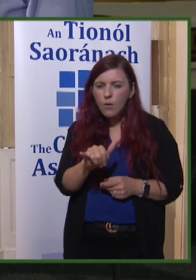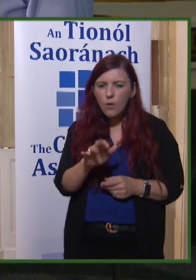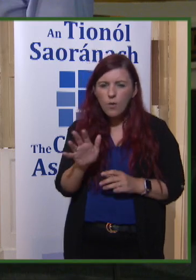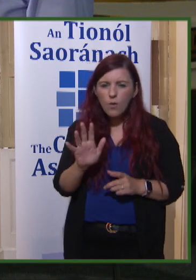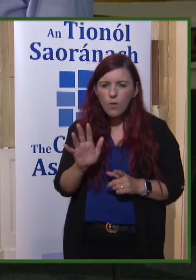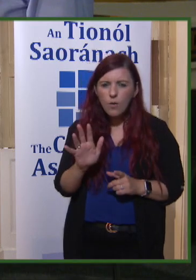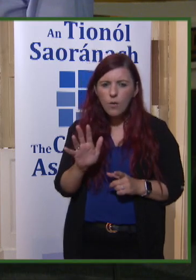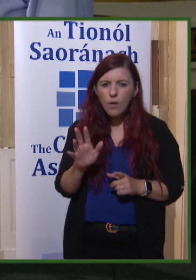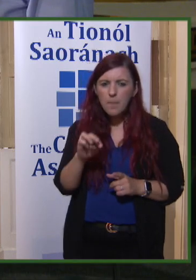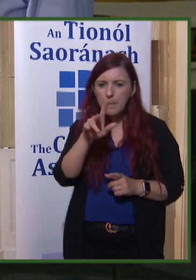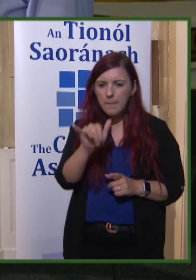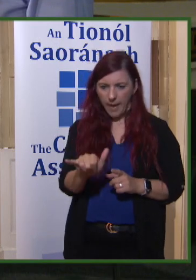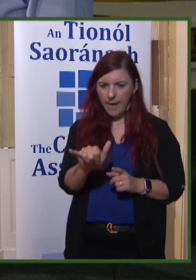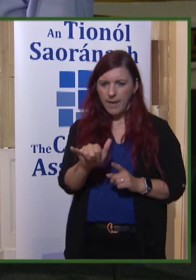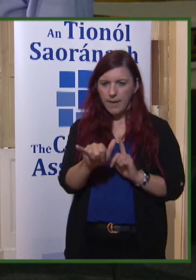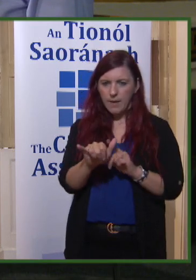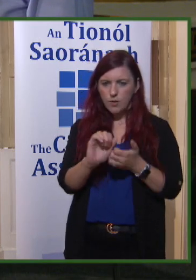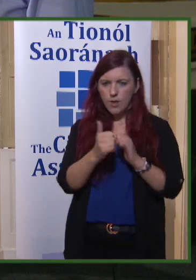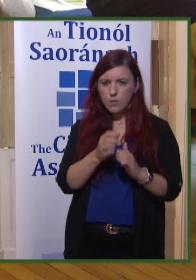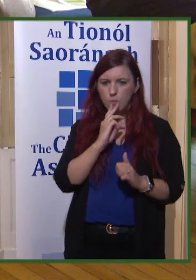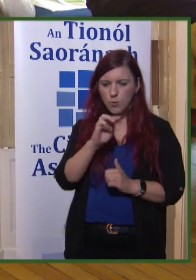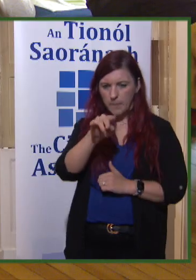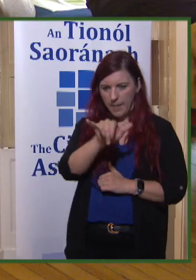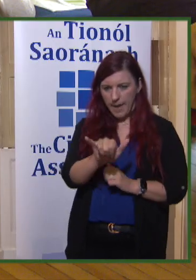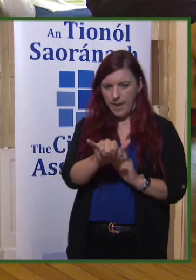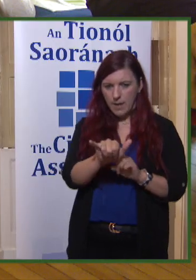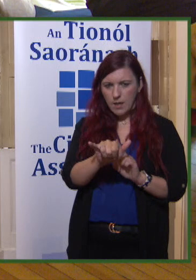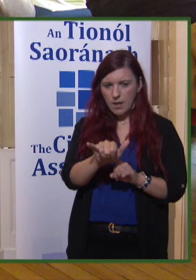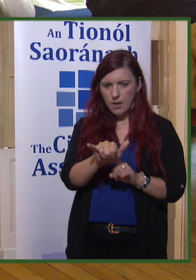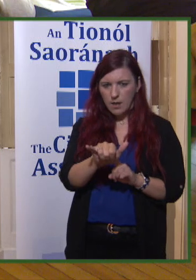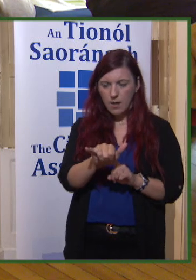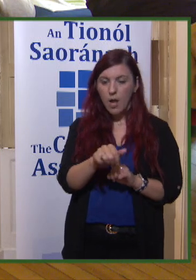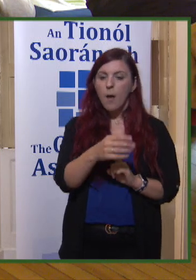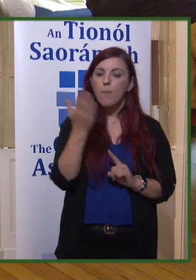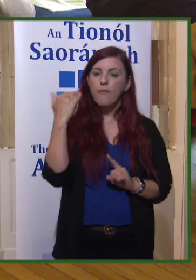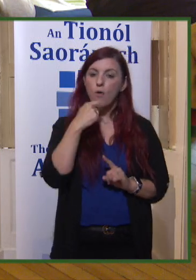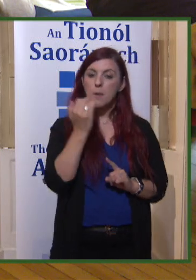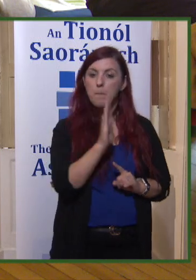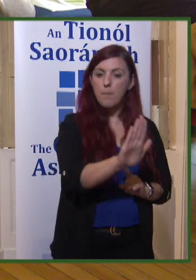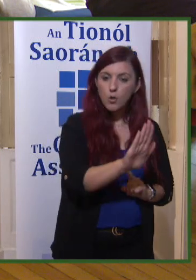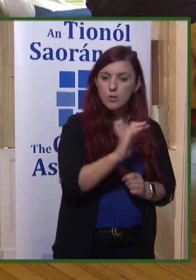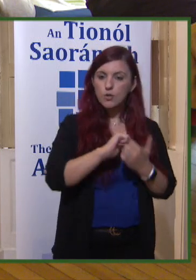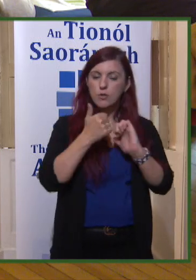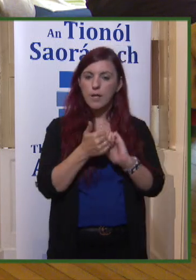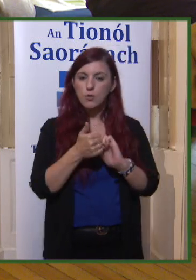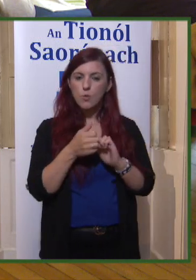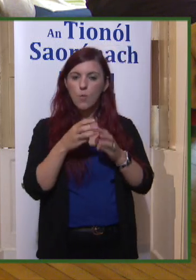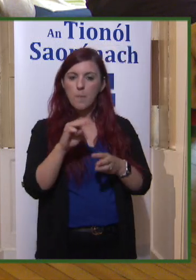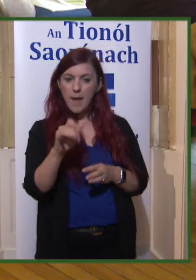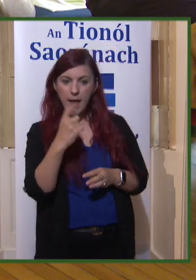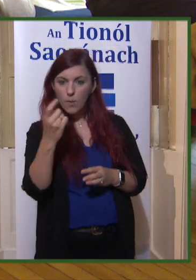candidate may rather than replace the word must. Again, a show of hands who are against that